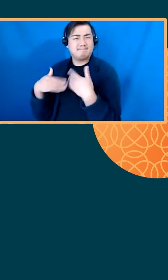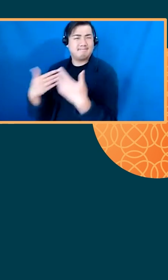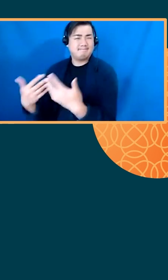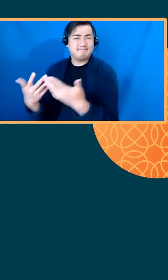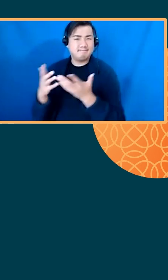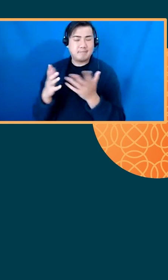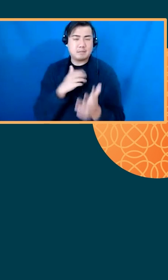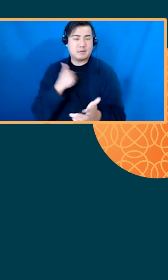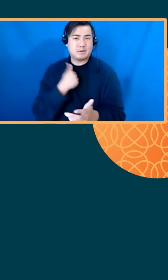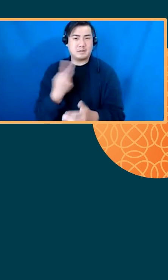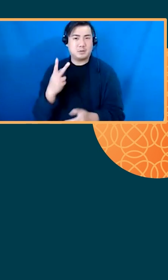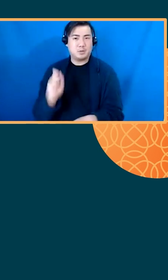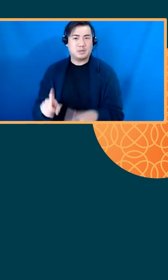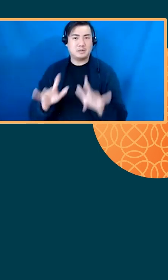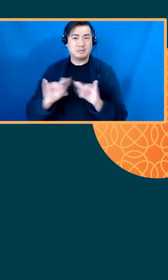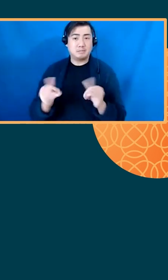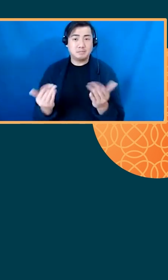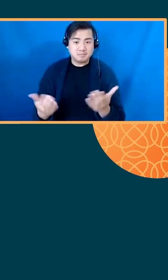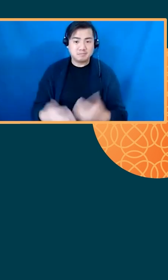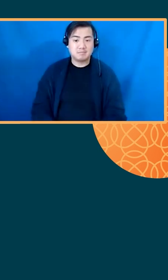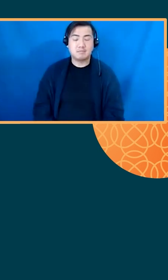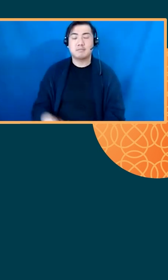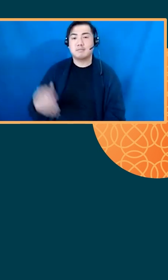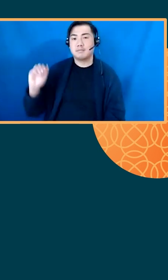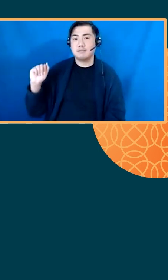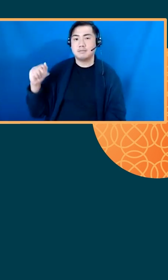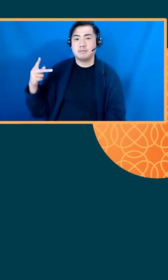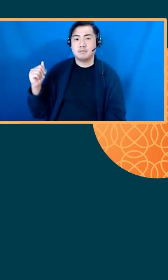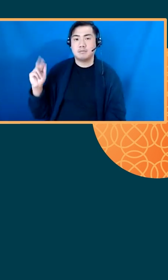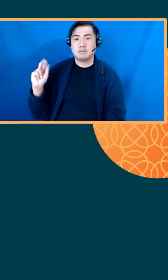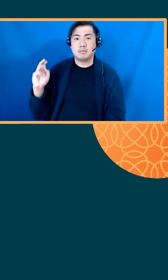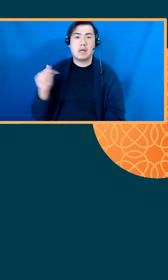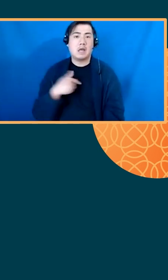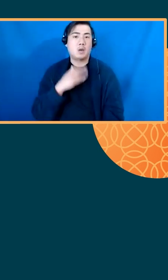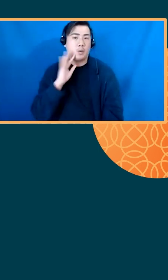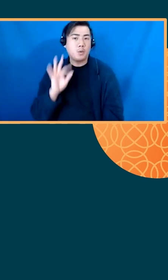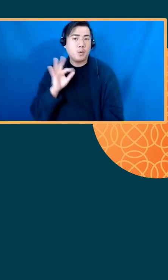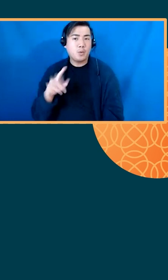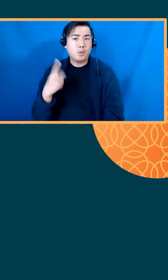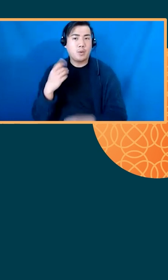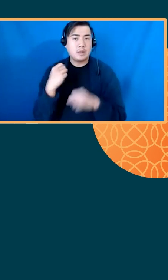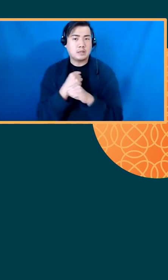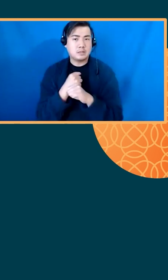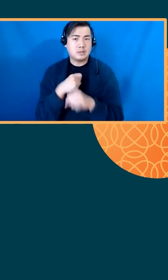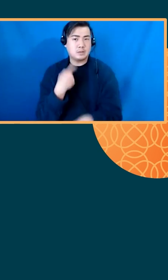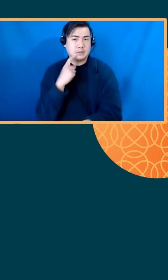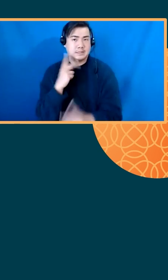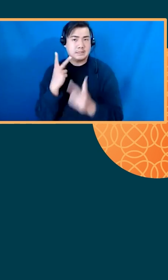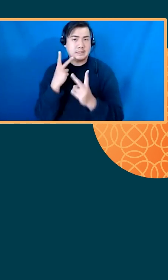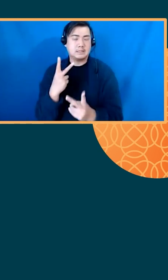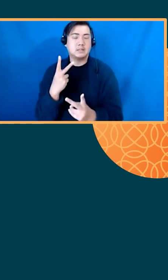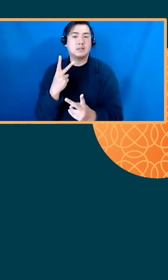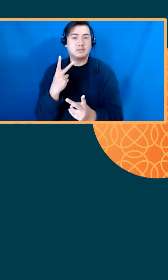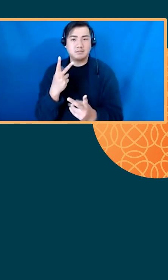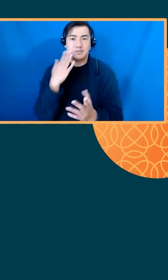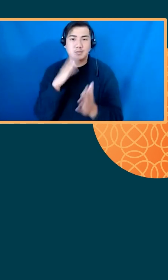Yeah, so I mean, I'll offer a stat that I actually saw recently, because of course, I